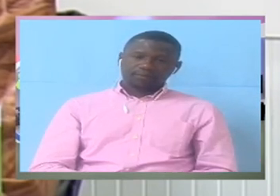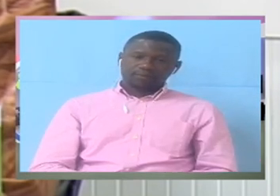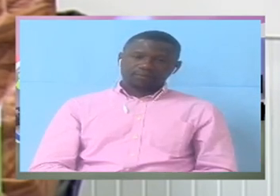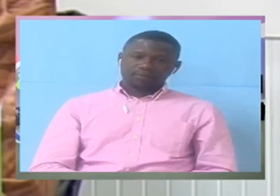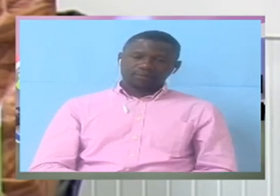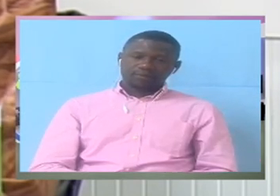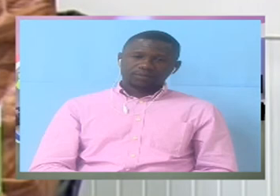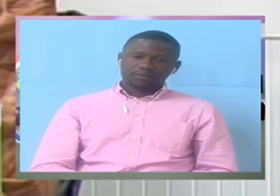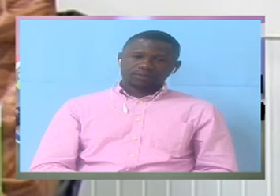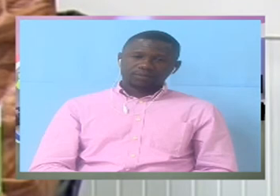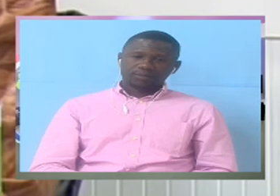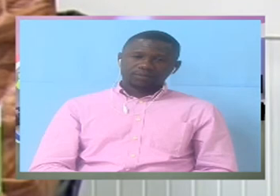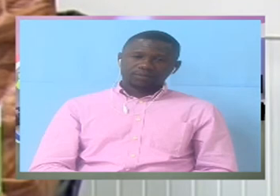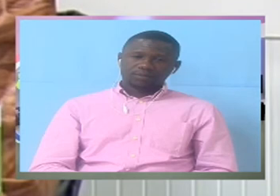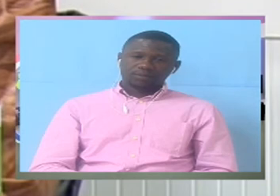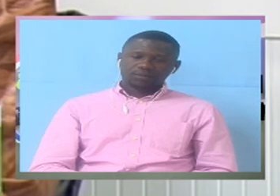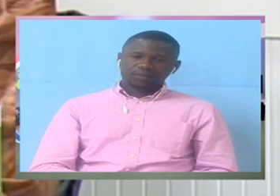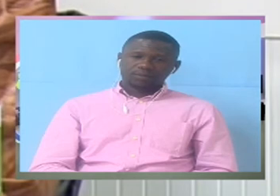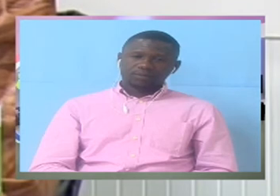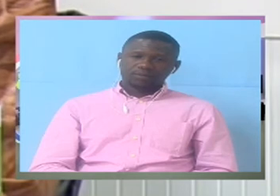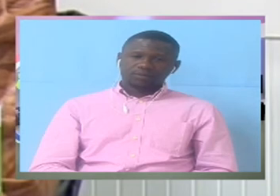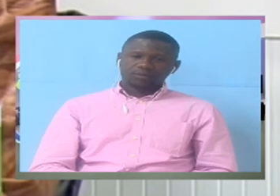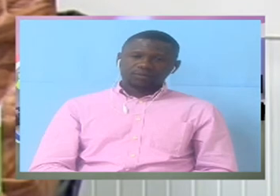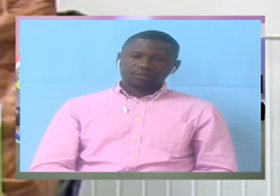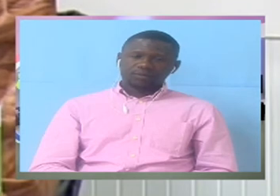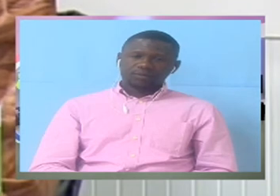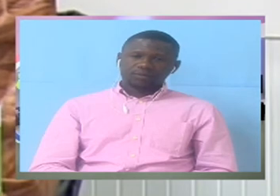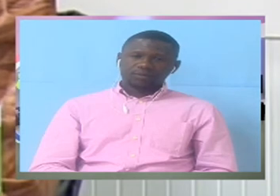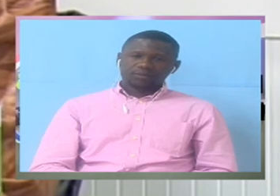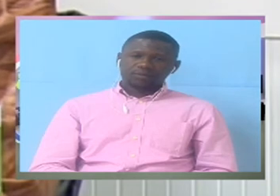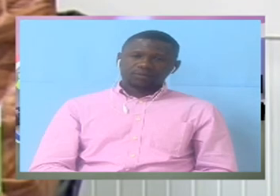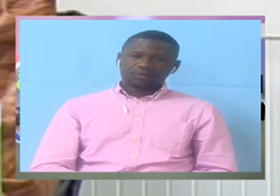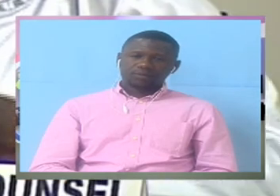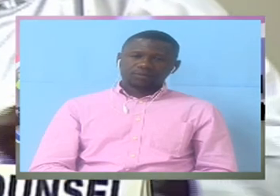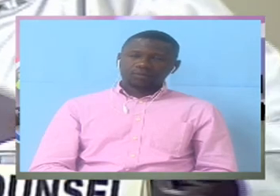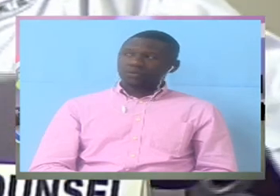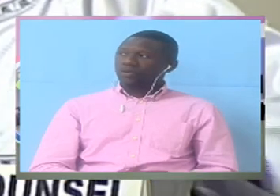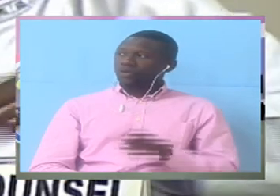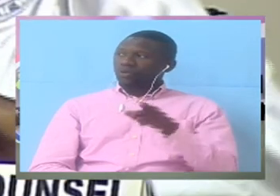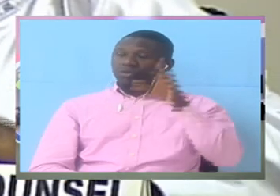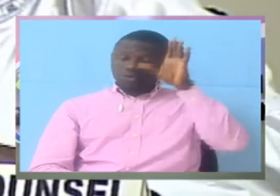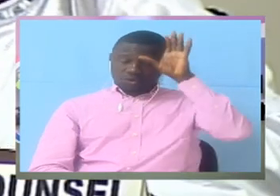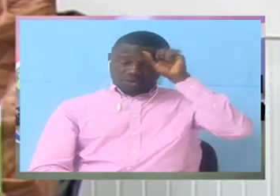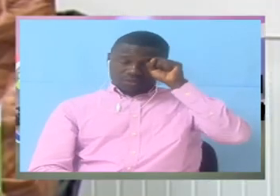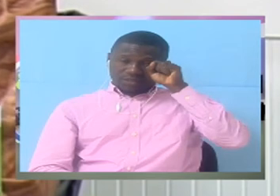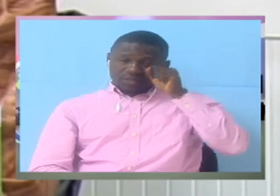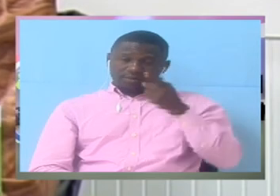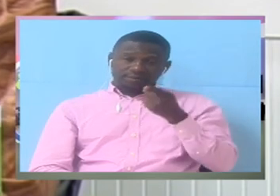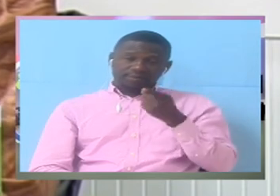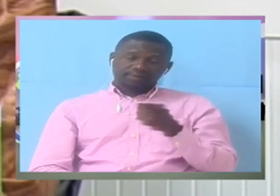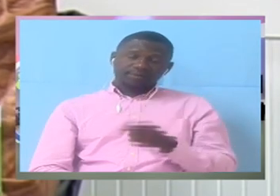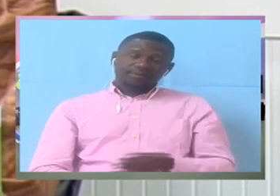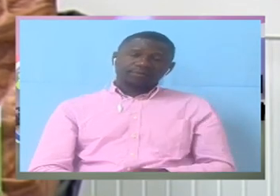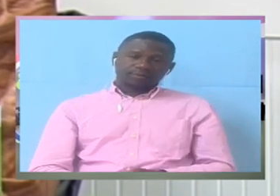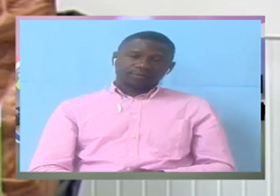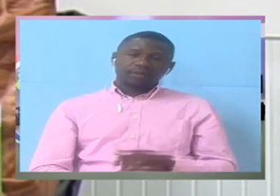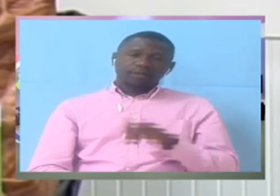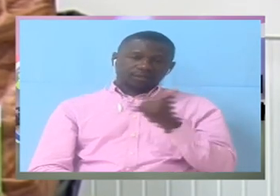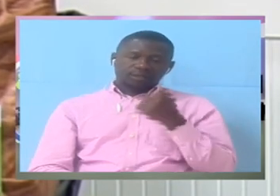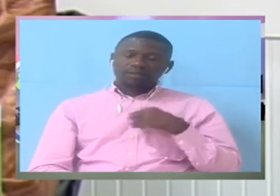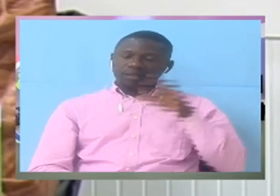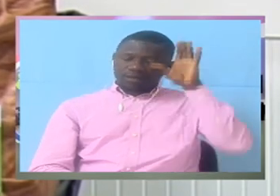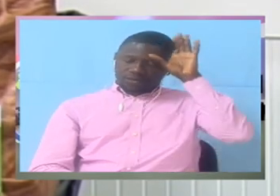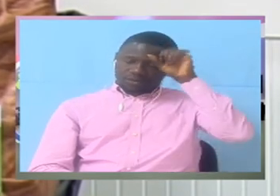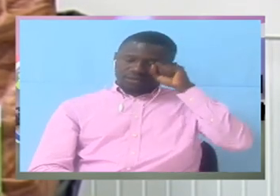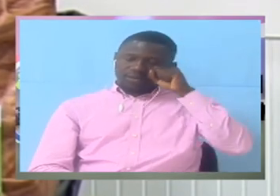ani hanin na lu e na banko lual fanan balantala. Do you understand? Ya fahamle. Nga fahamle. Yes,